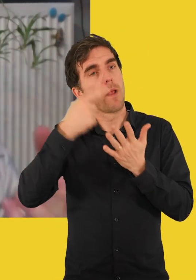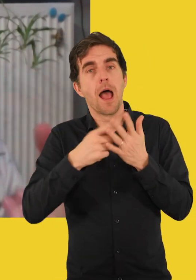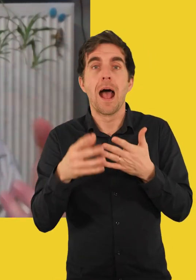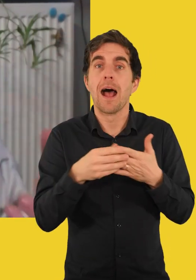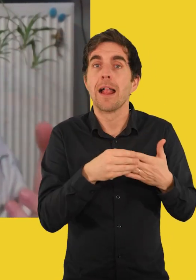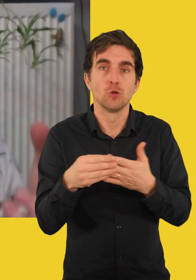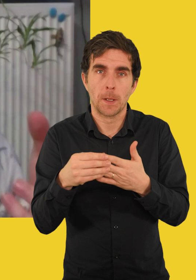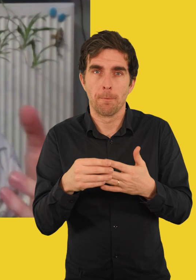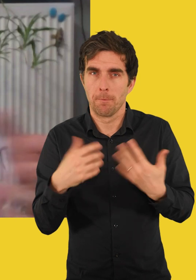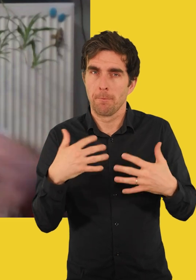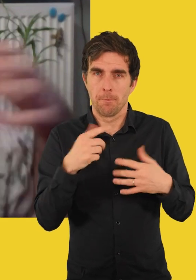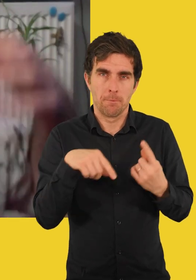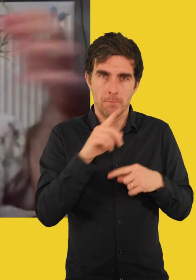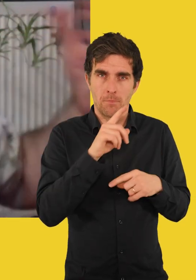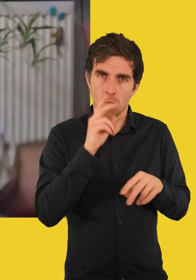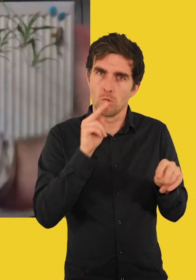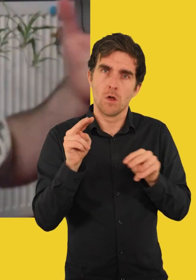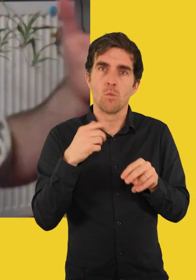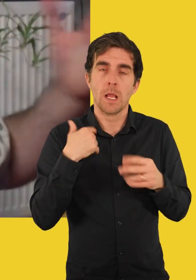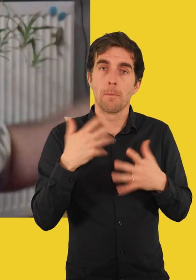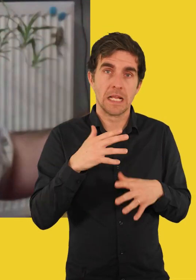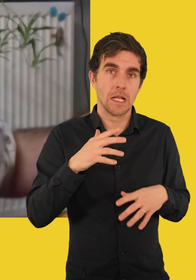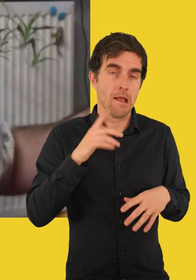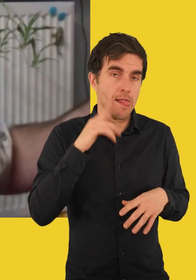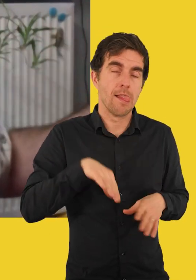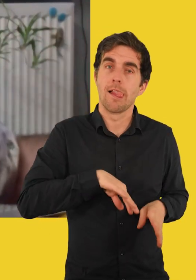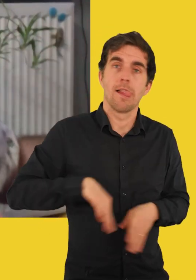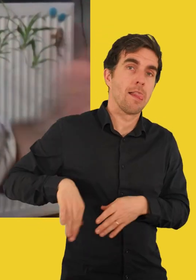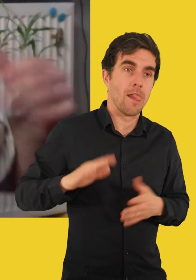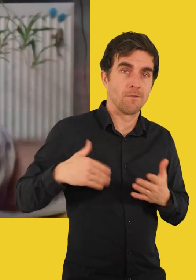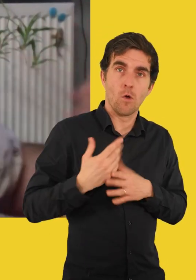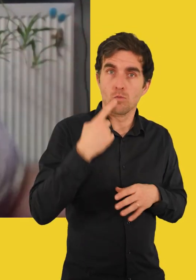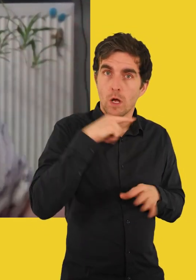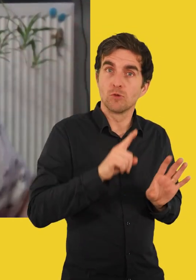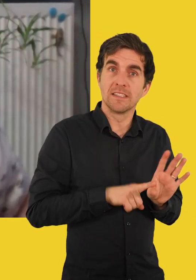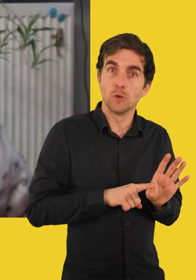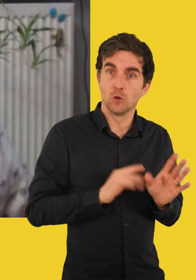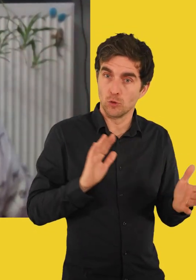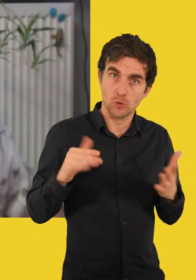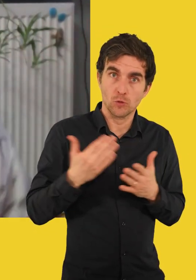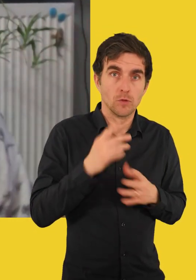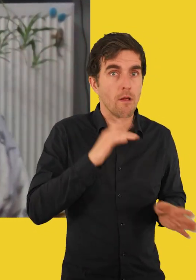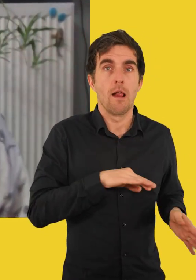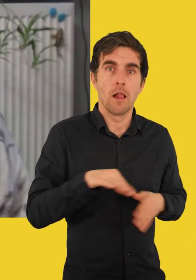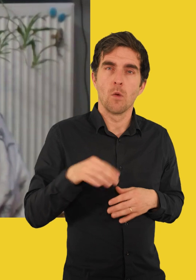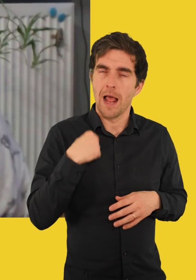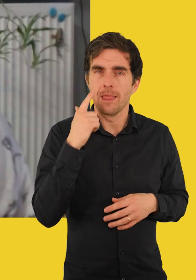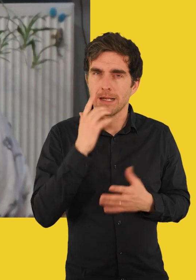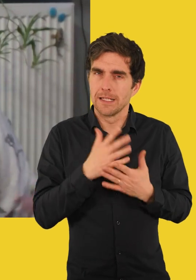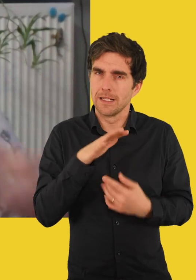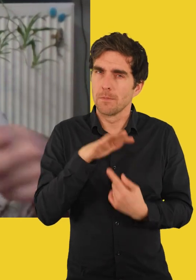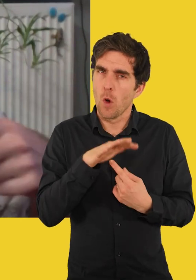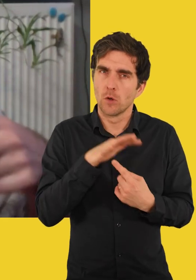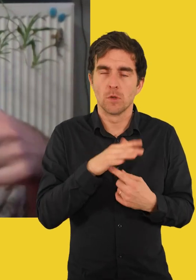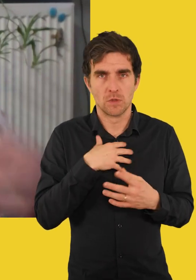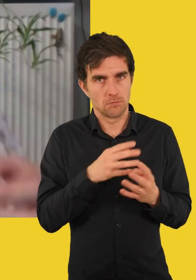of the most impacted, to acknowledge what happens when we neglect it for 100 years, and why it's essential that